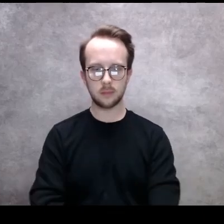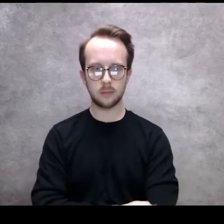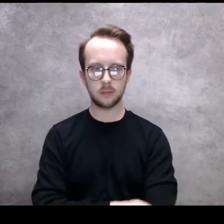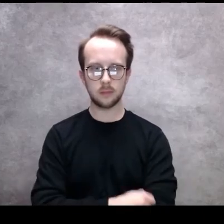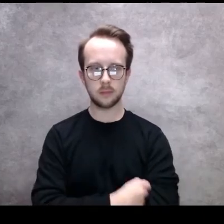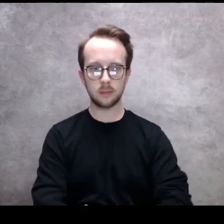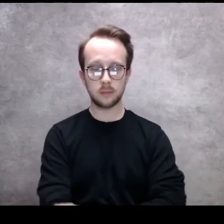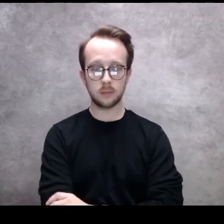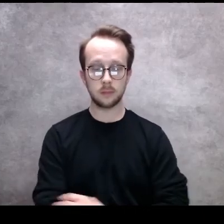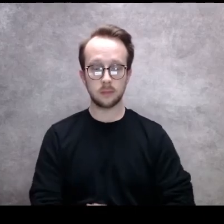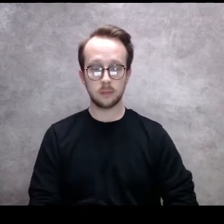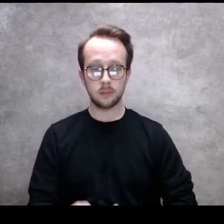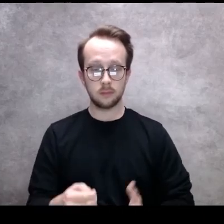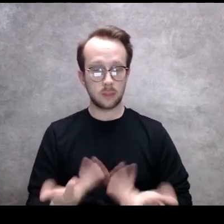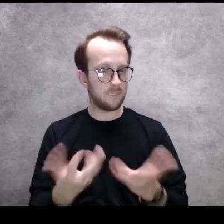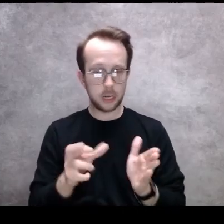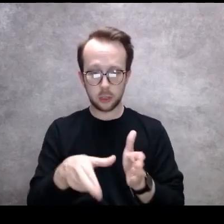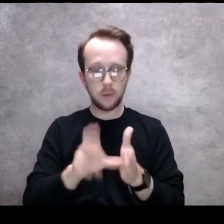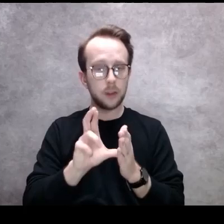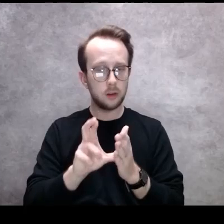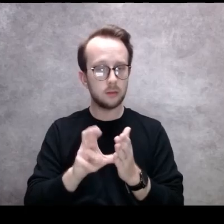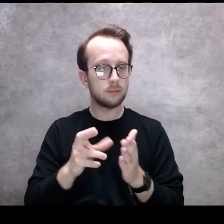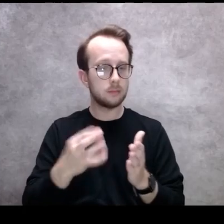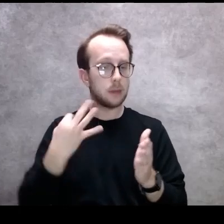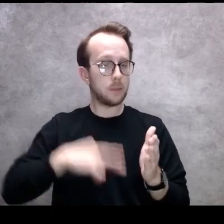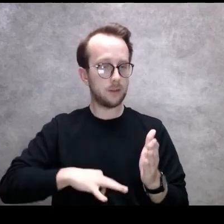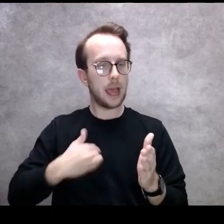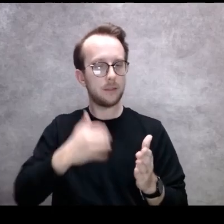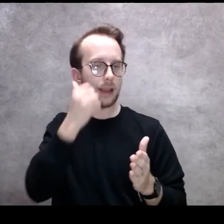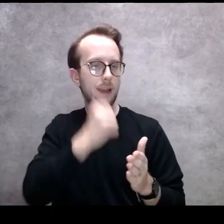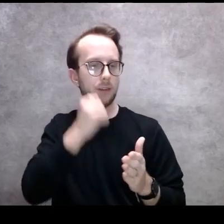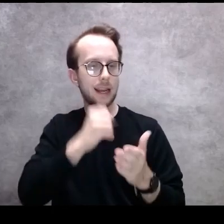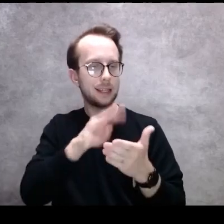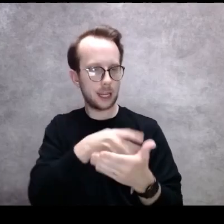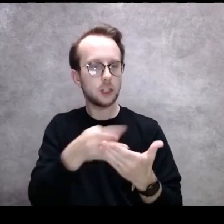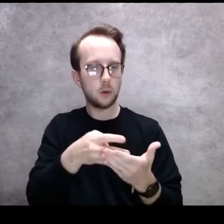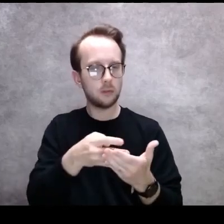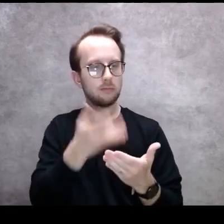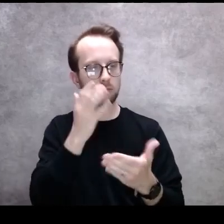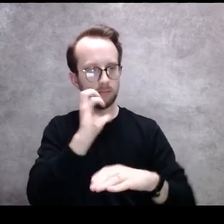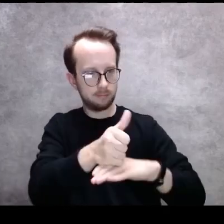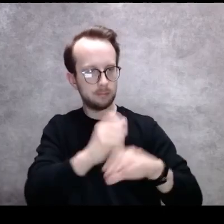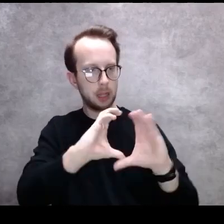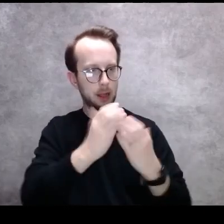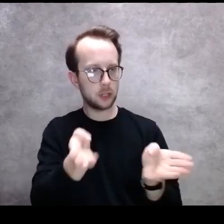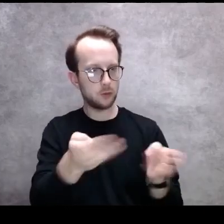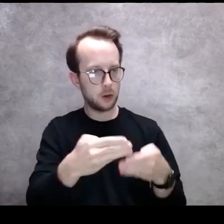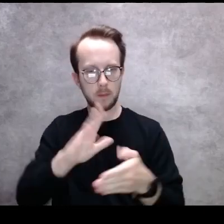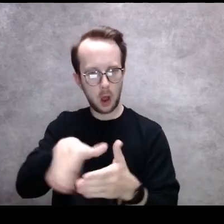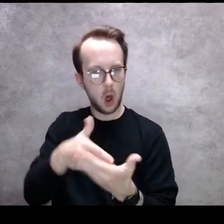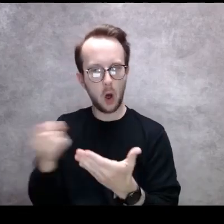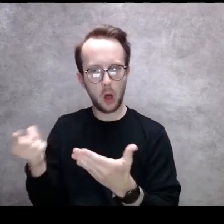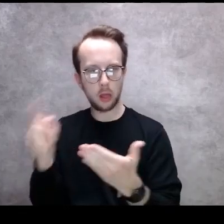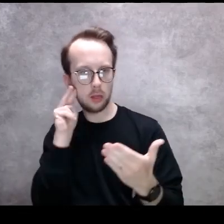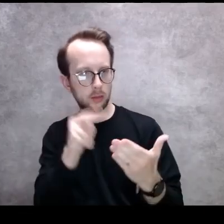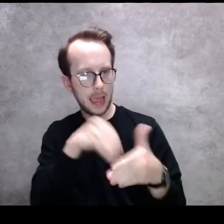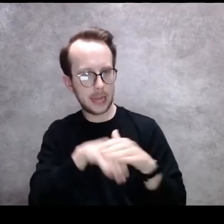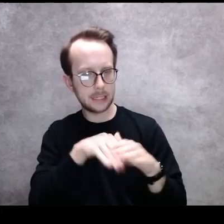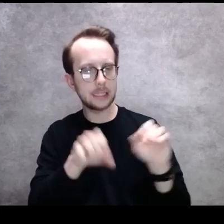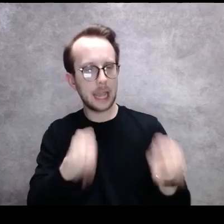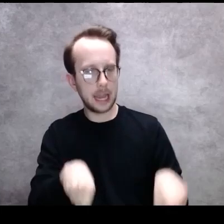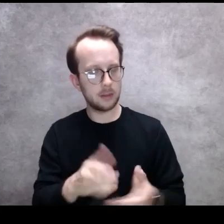We've reviewed the benefits of having a daily schedule in the classroom that all students can access. There may also be students that will need the